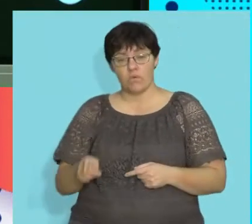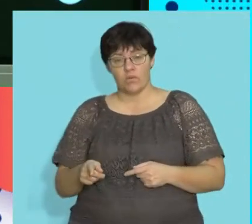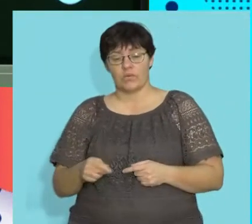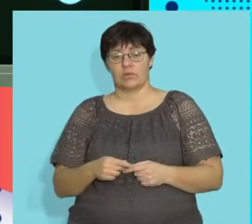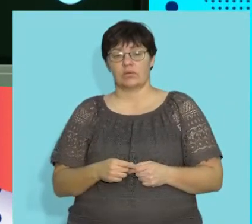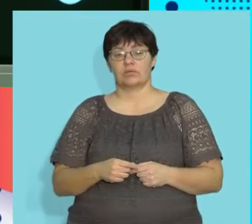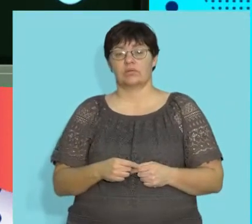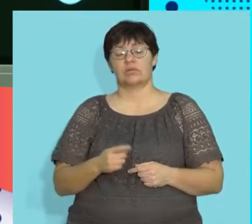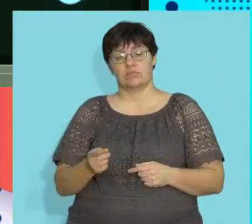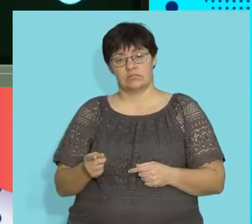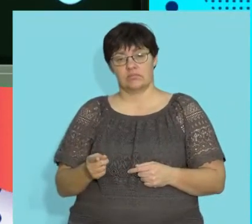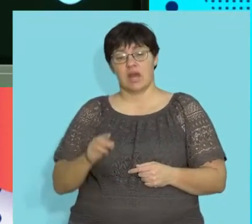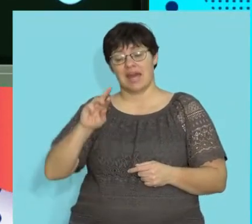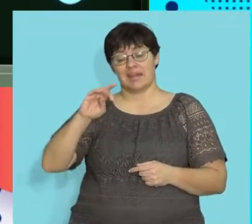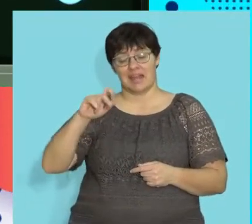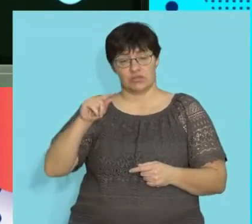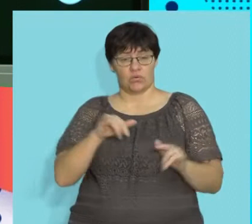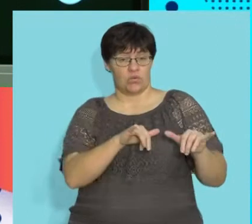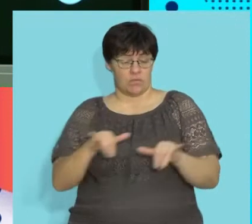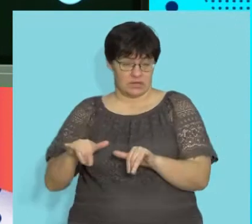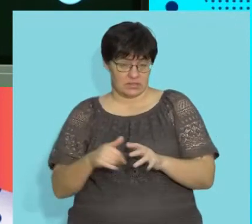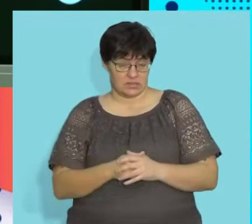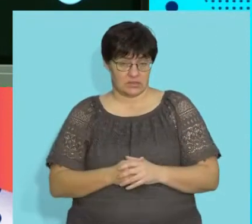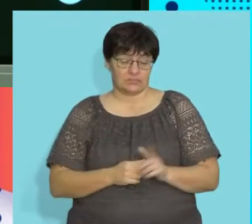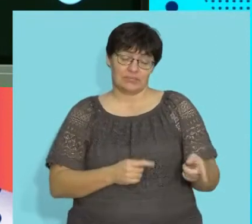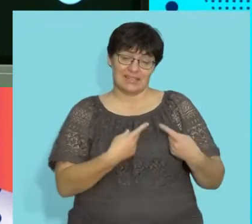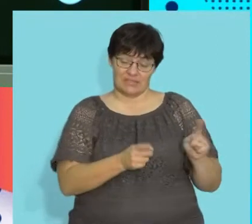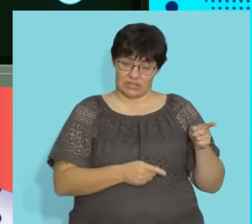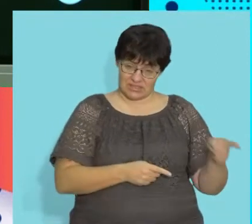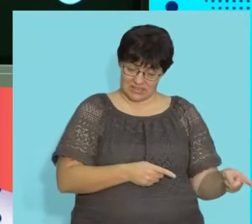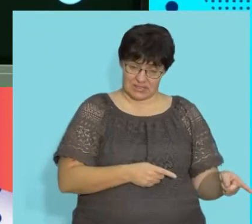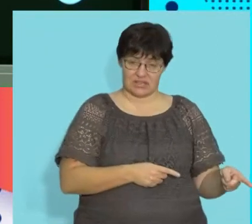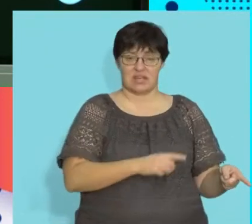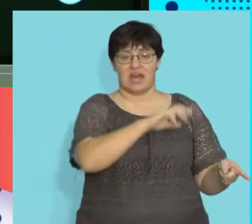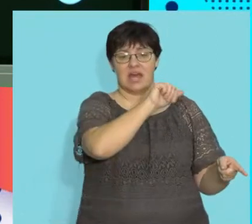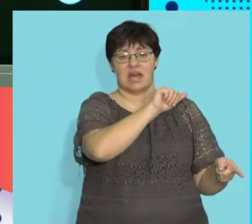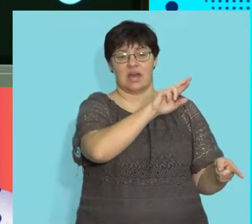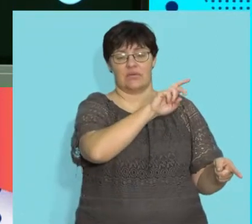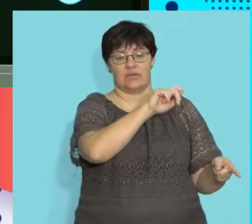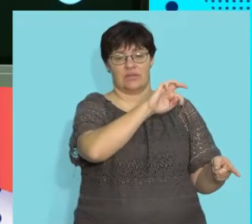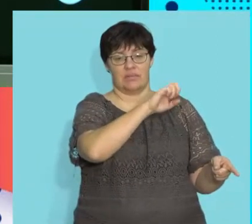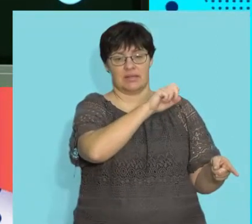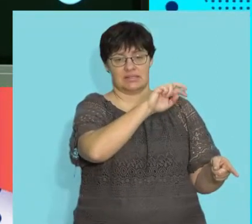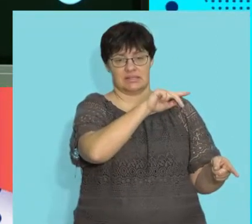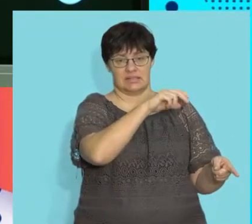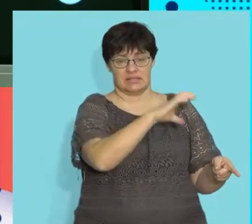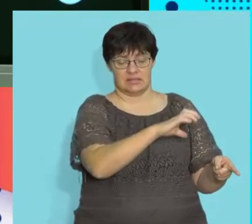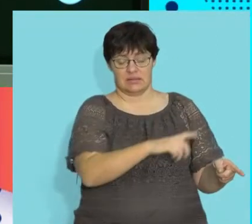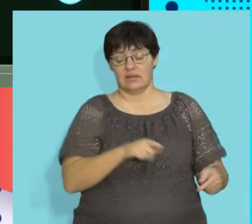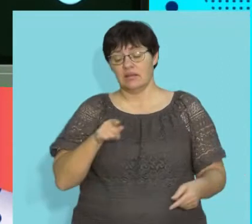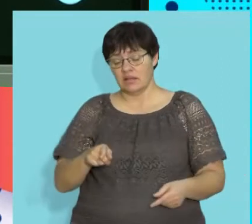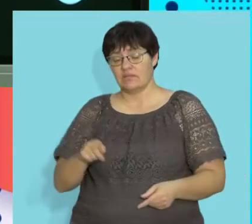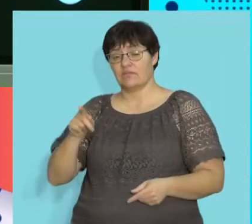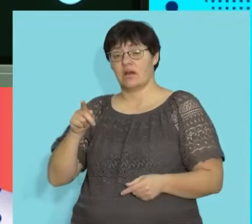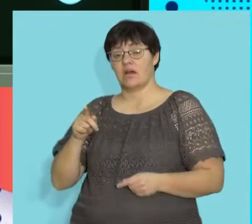a common ratio. If there is a common difference, I know that it's an arithmetic series. If there is a common